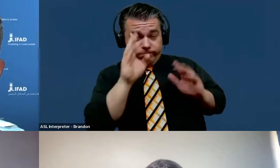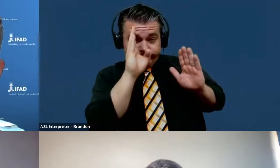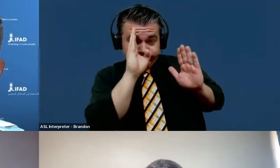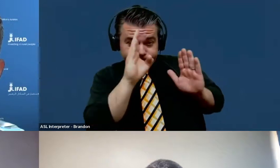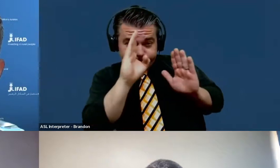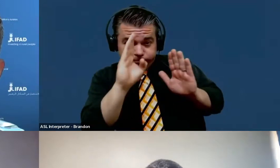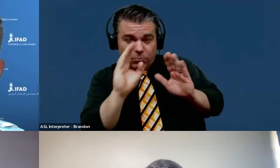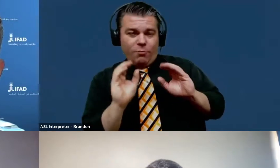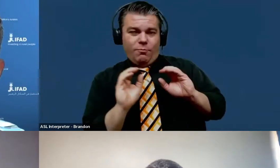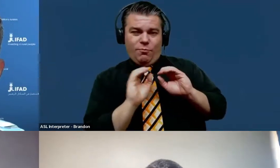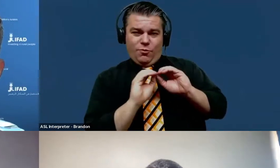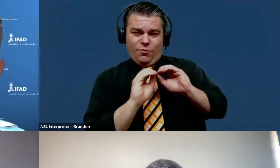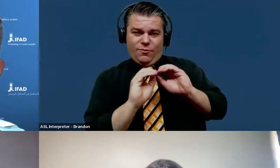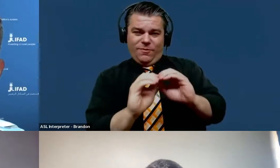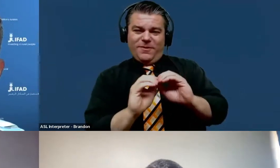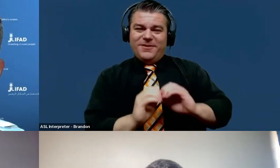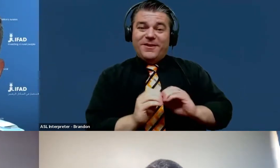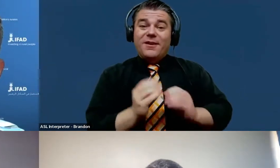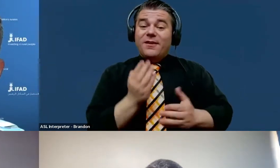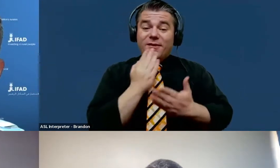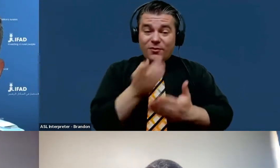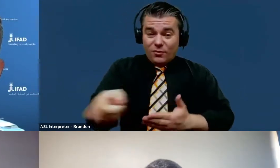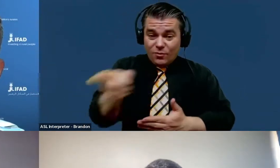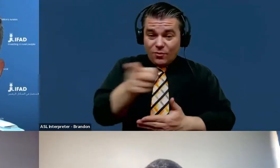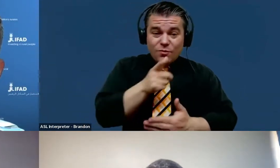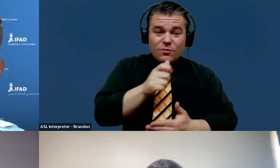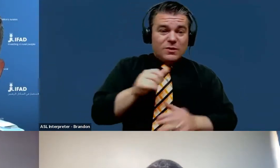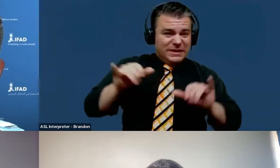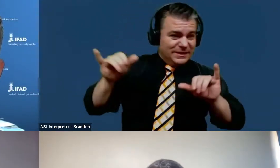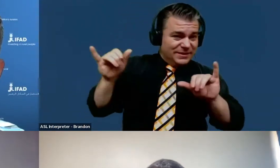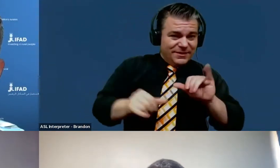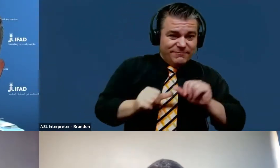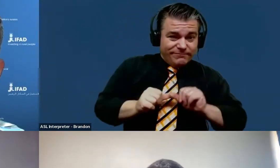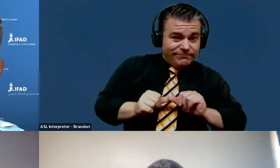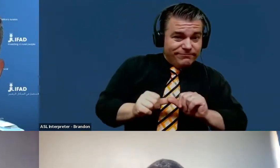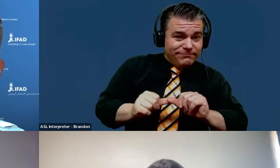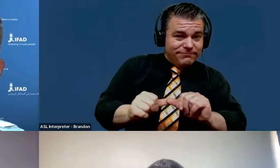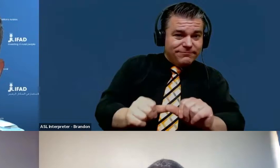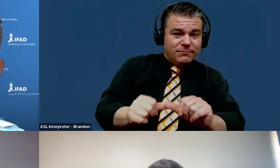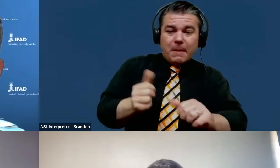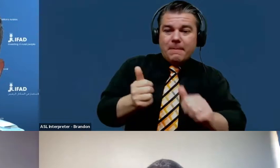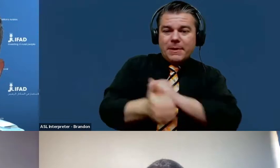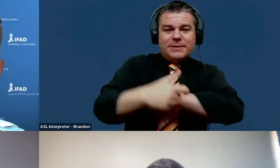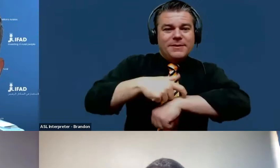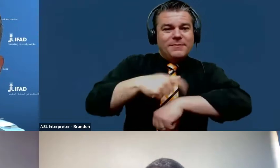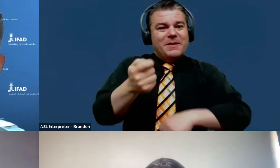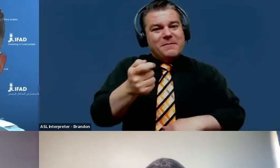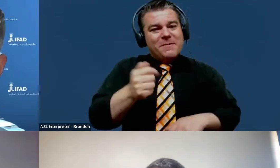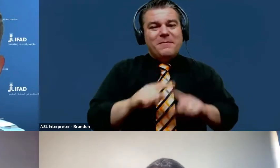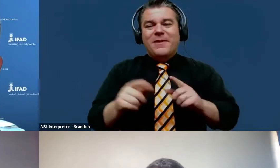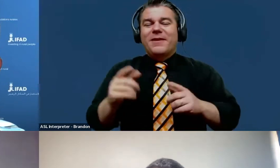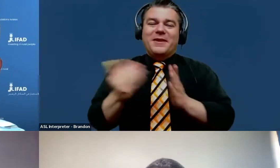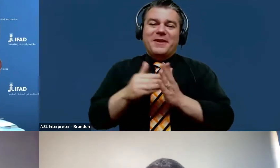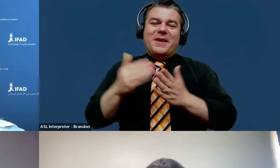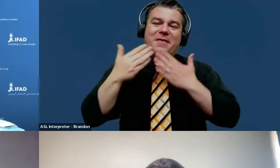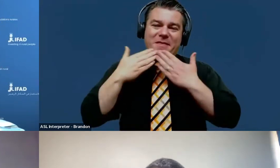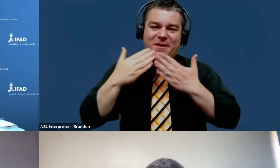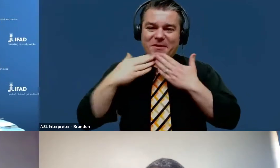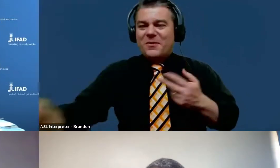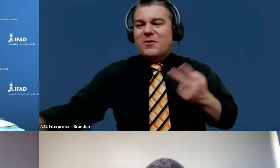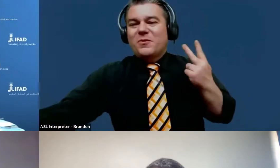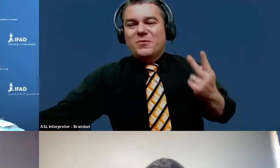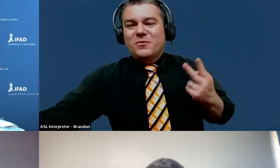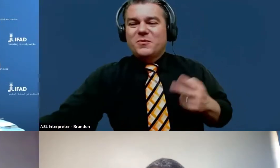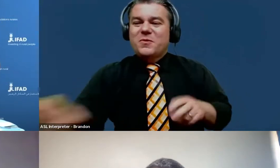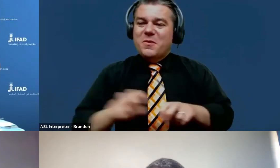more on that. And thank you all who stayed with us as we kind of went over. But again, thank you to our two panelists